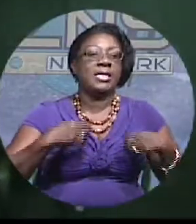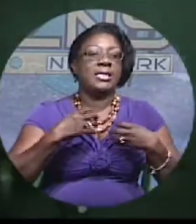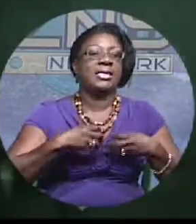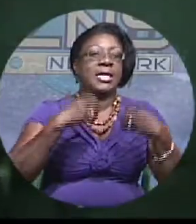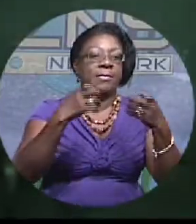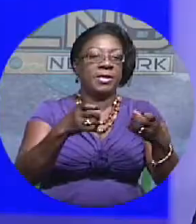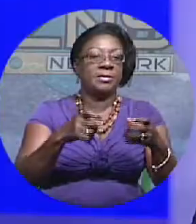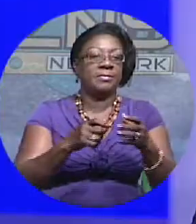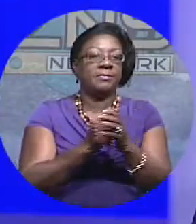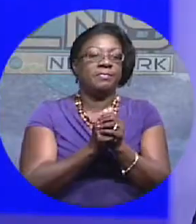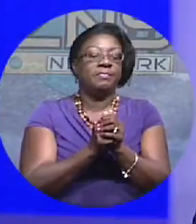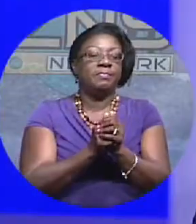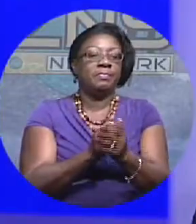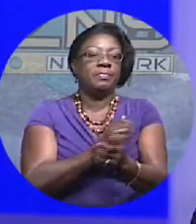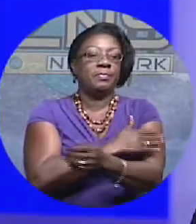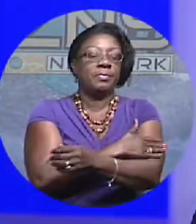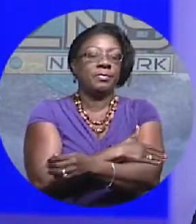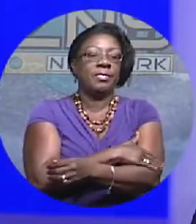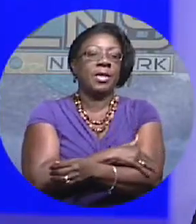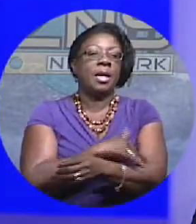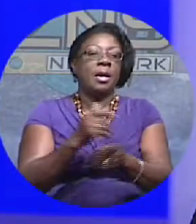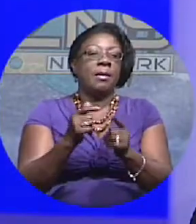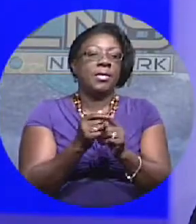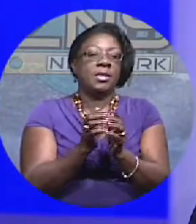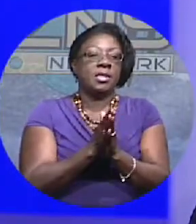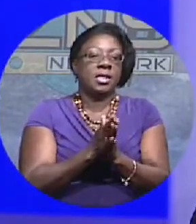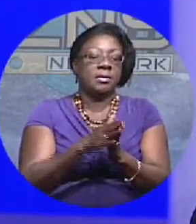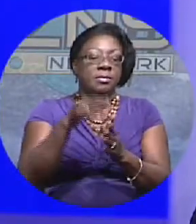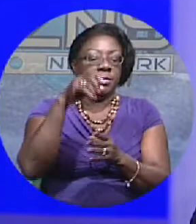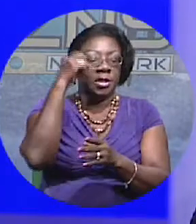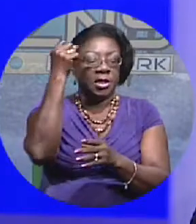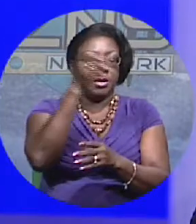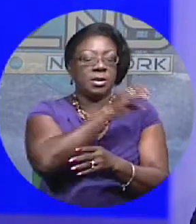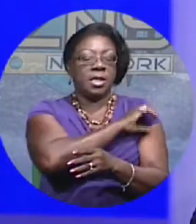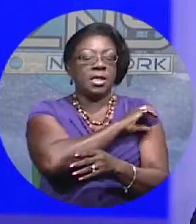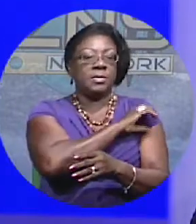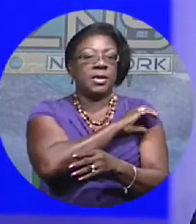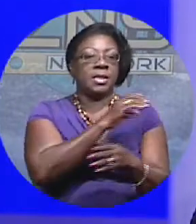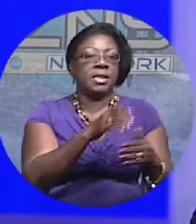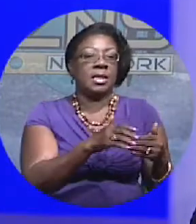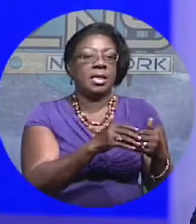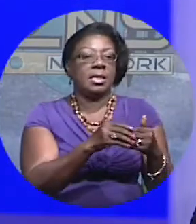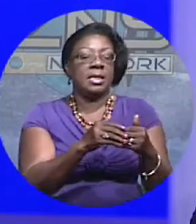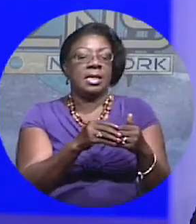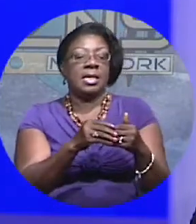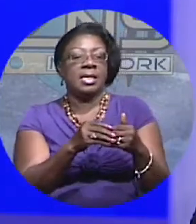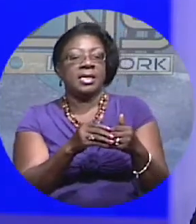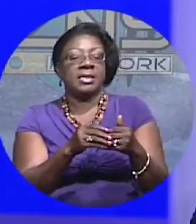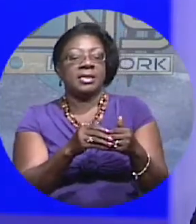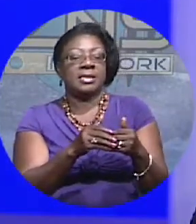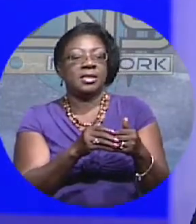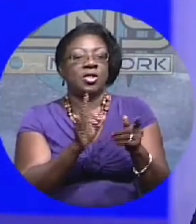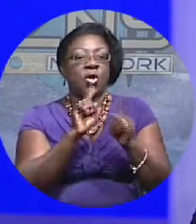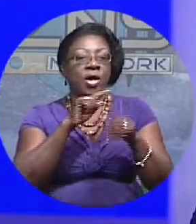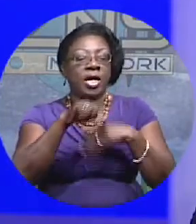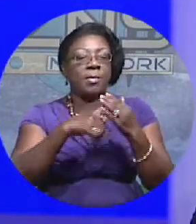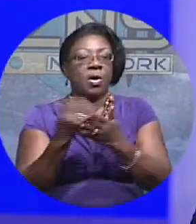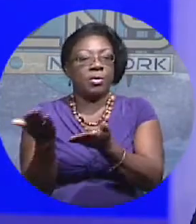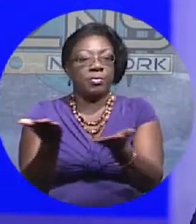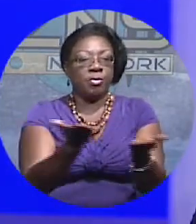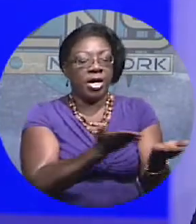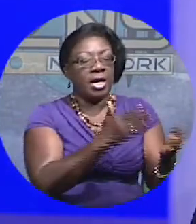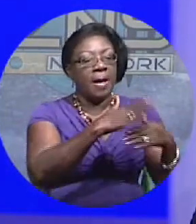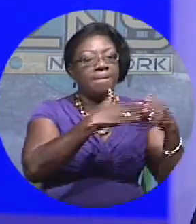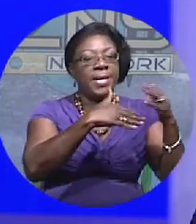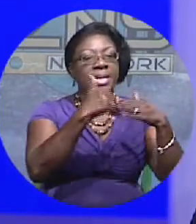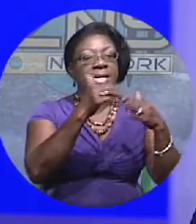That's what it is. Mr. James Ducky Smith is spearheading a drive to bring a gym to Long Island. And with a major basketball jamboree going on